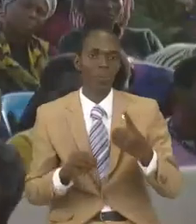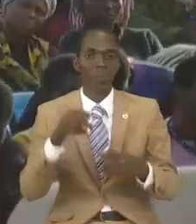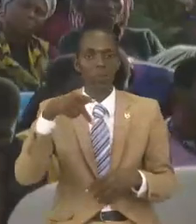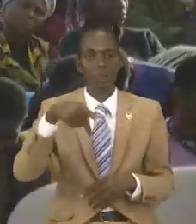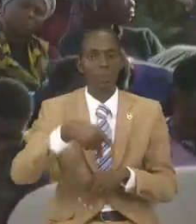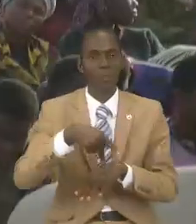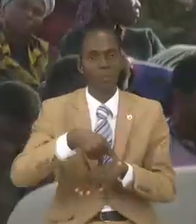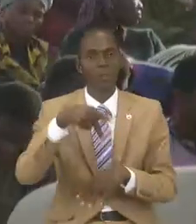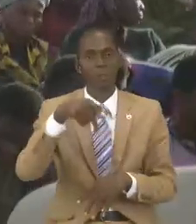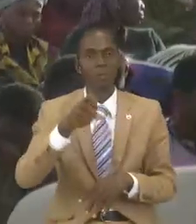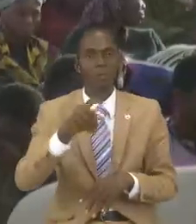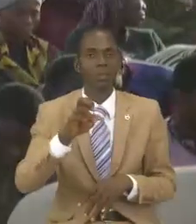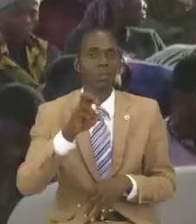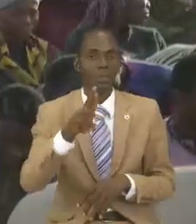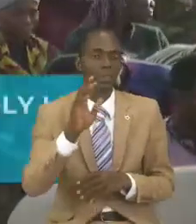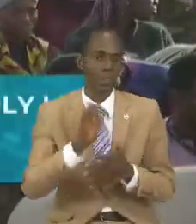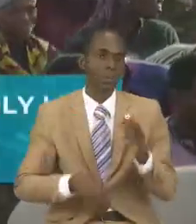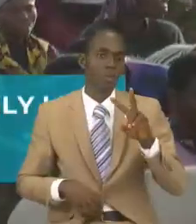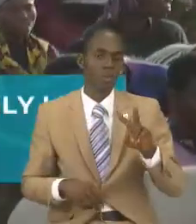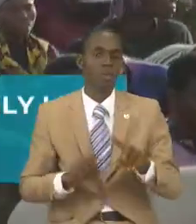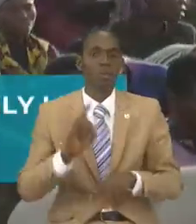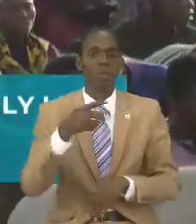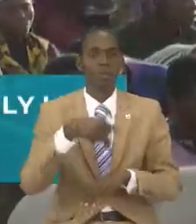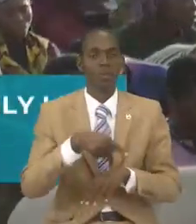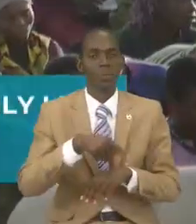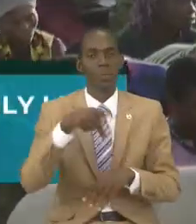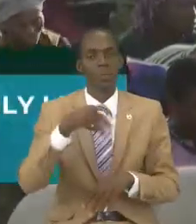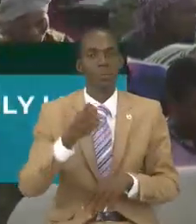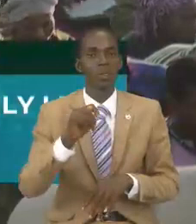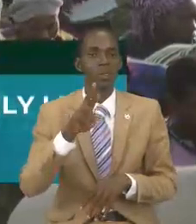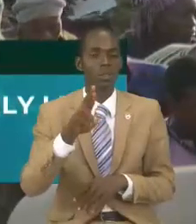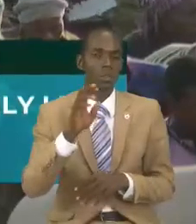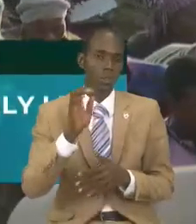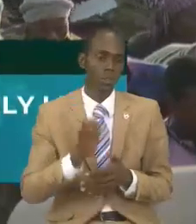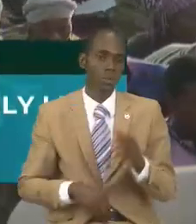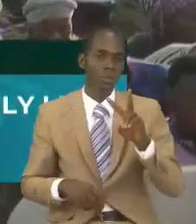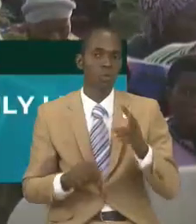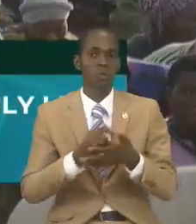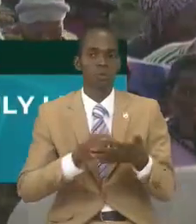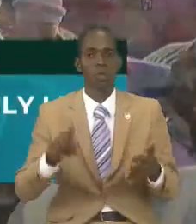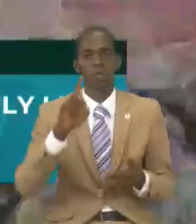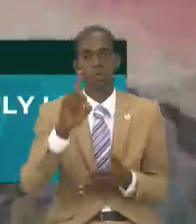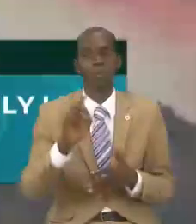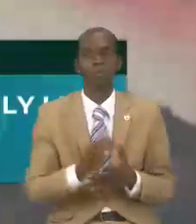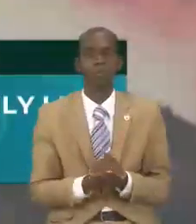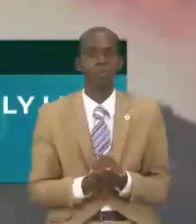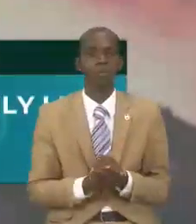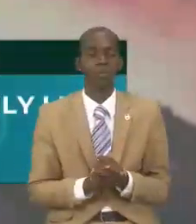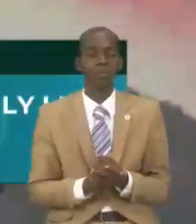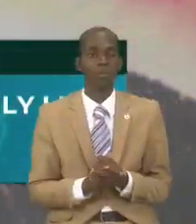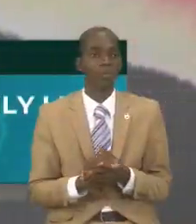2. I'm reading from verse 1. 1 Peter chapter 2, reading from verse 1.